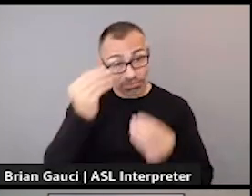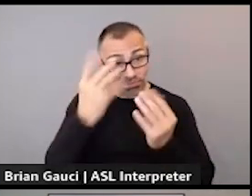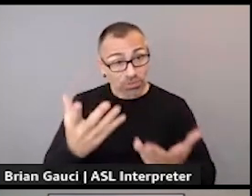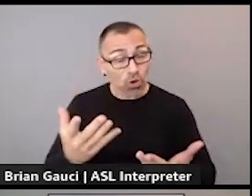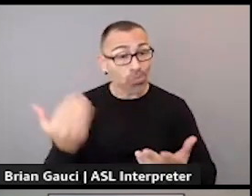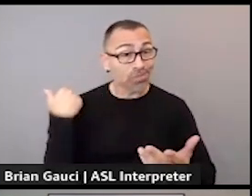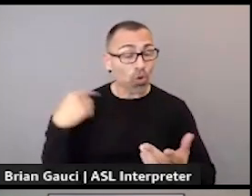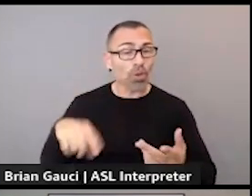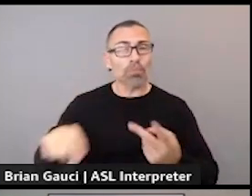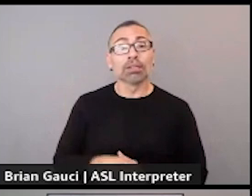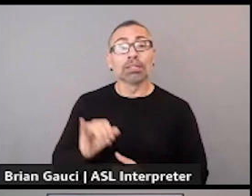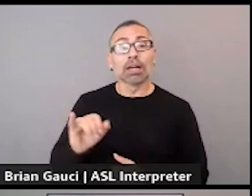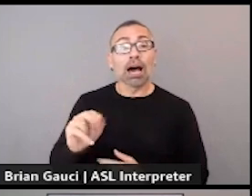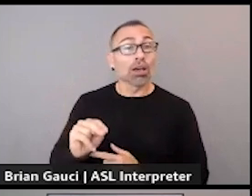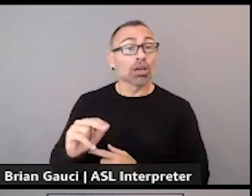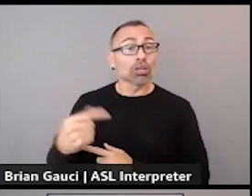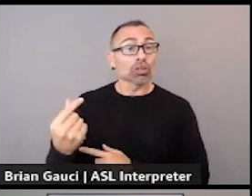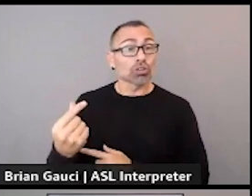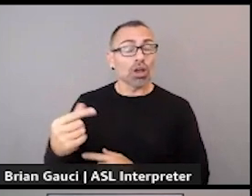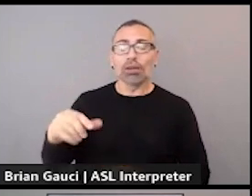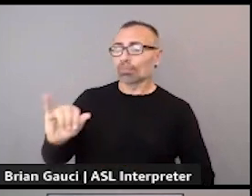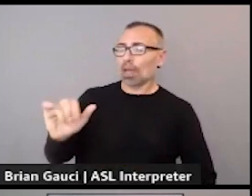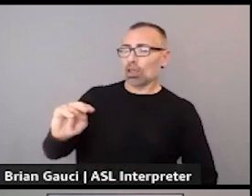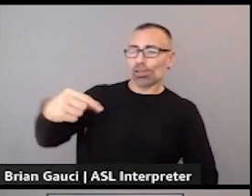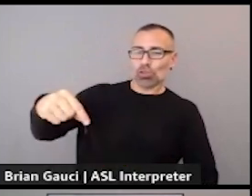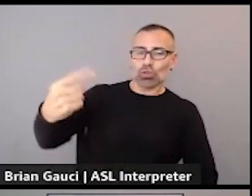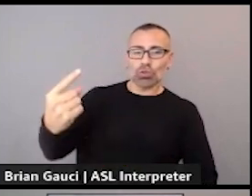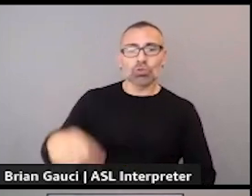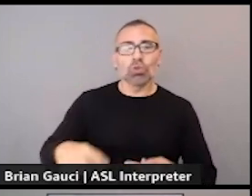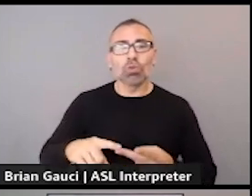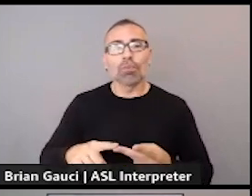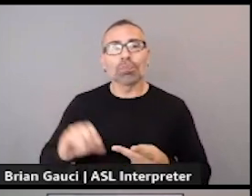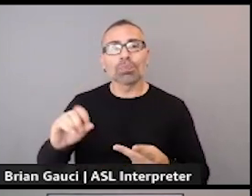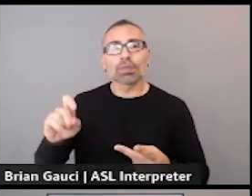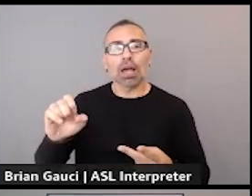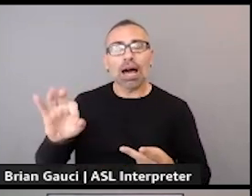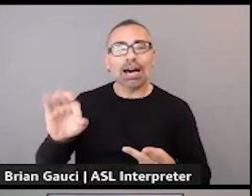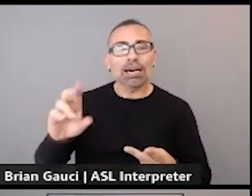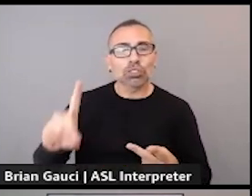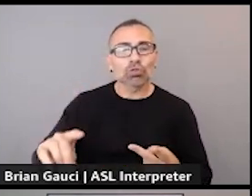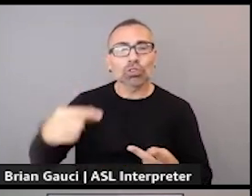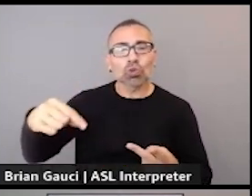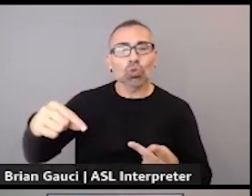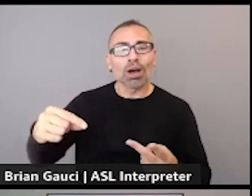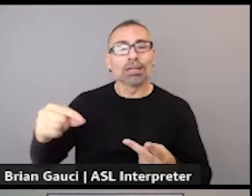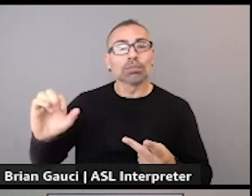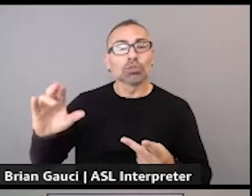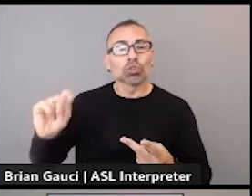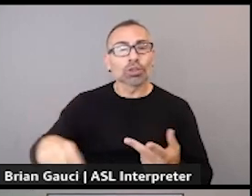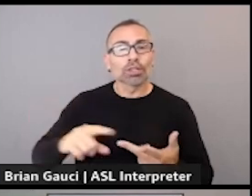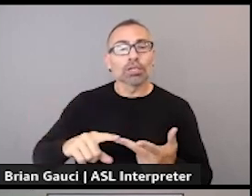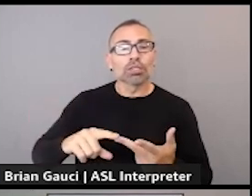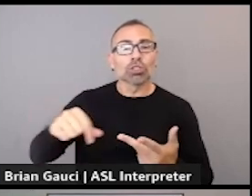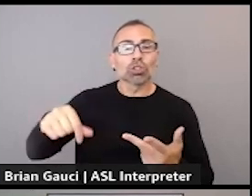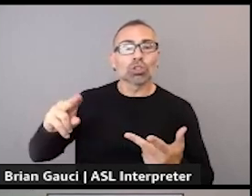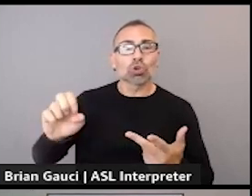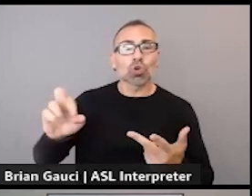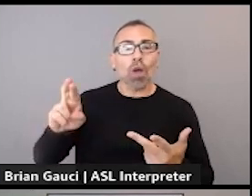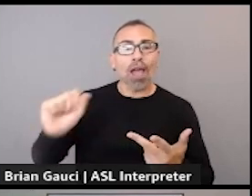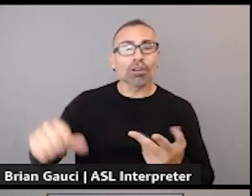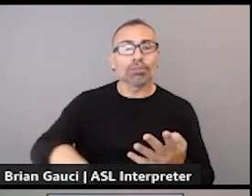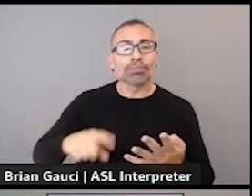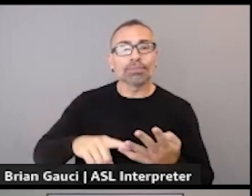means quantum bit. And depending on the type of device that you have, I have the demo, I might as well show it. There's